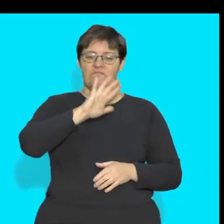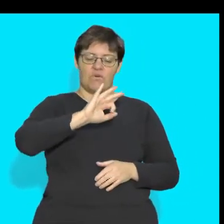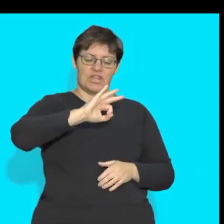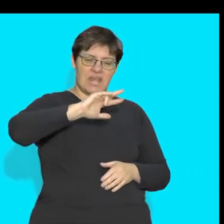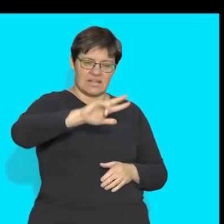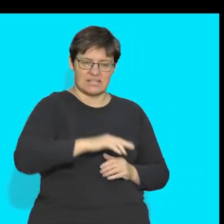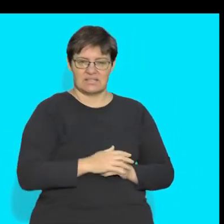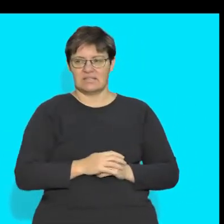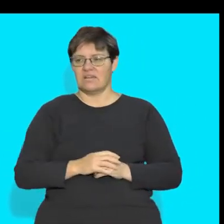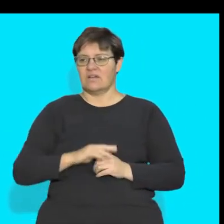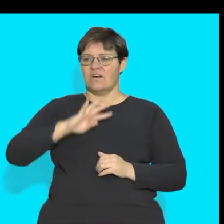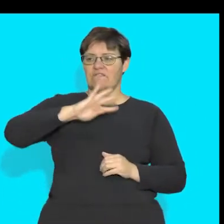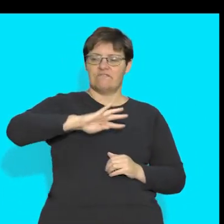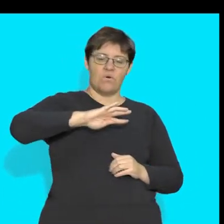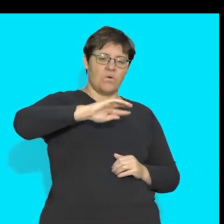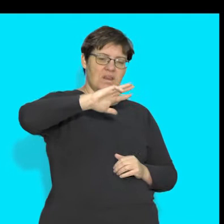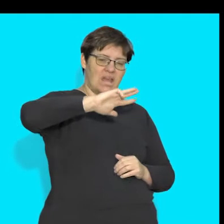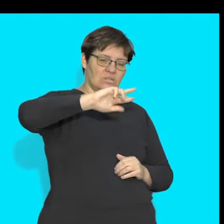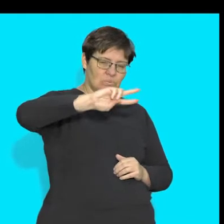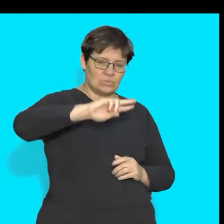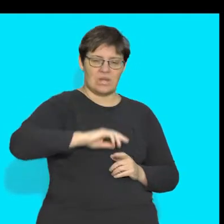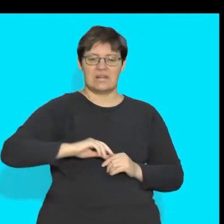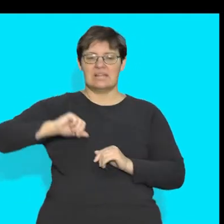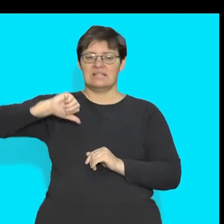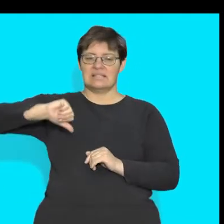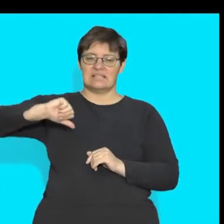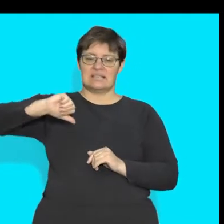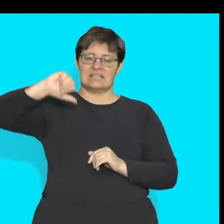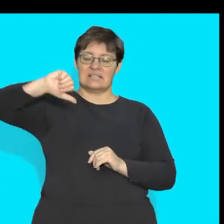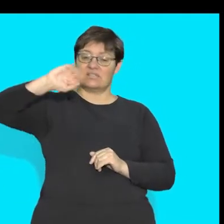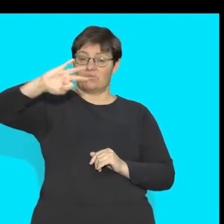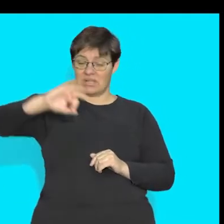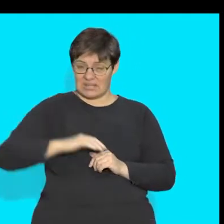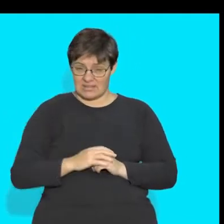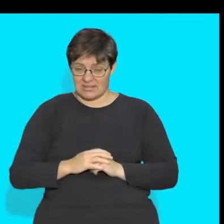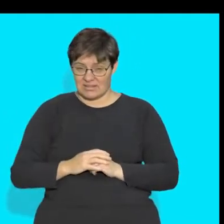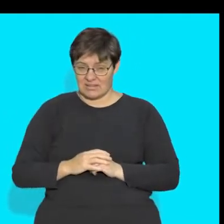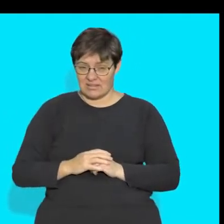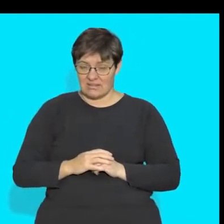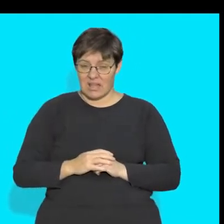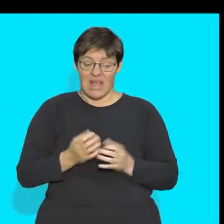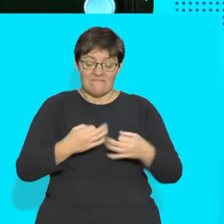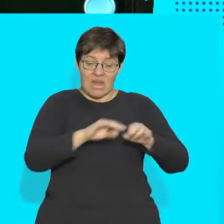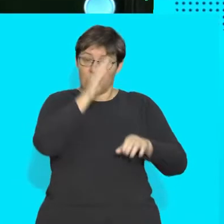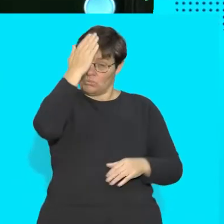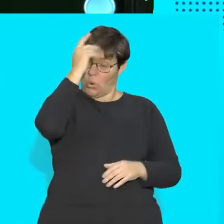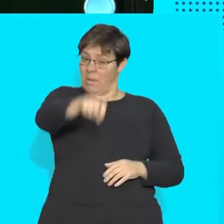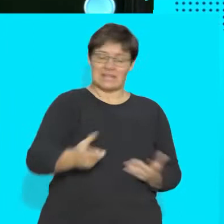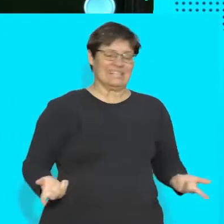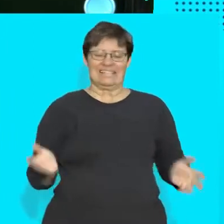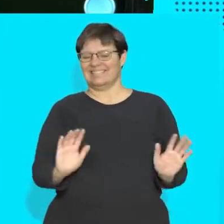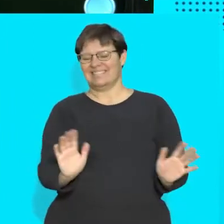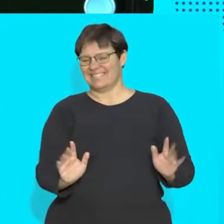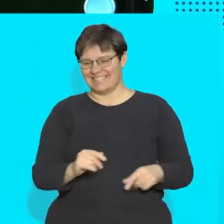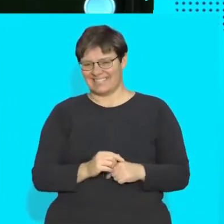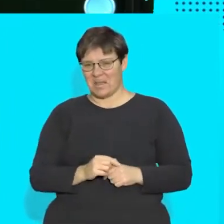438, 492, and 663. You don't need to know those values, okay?